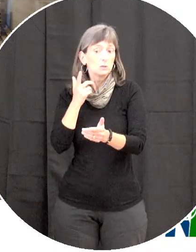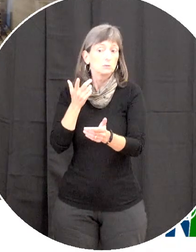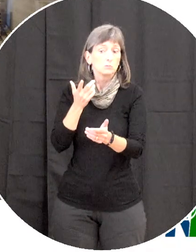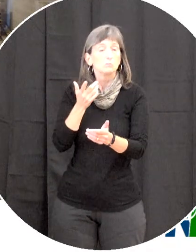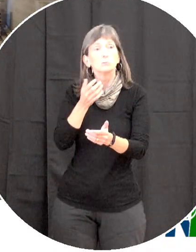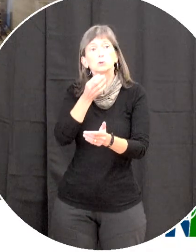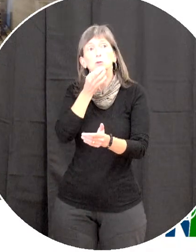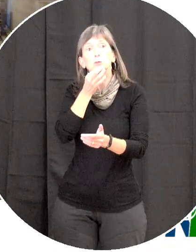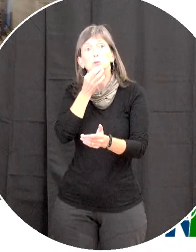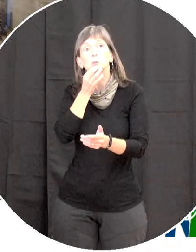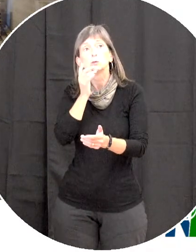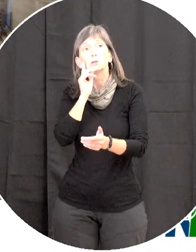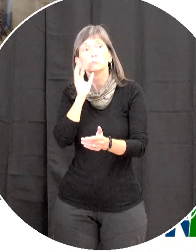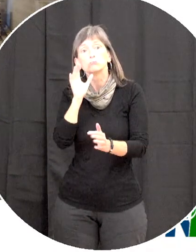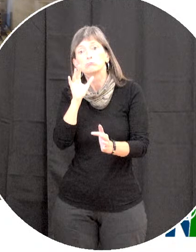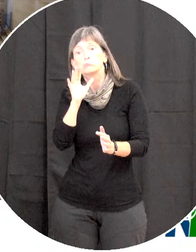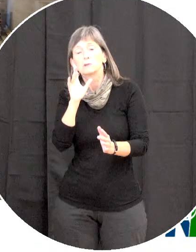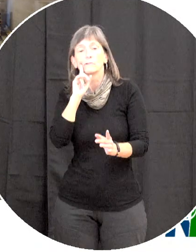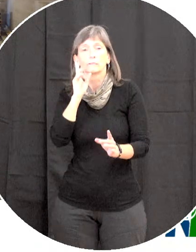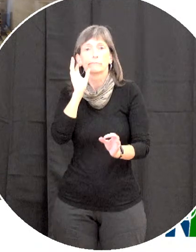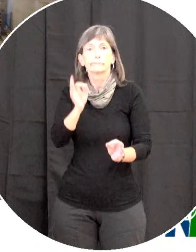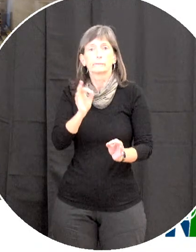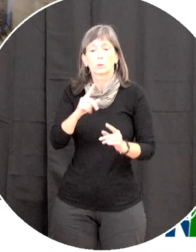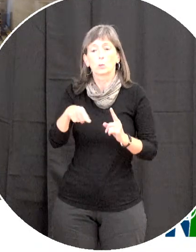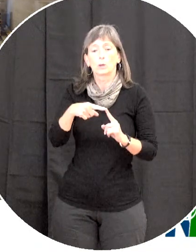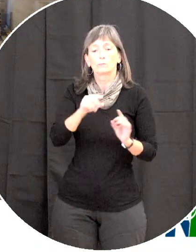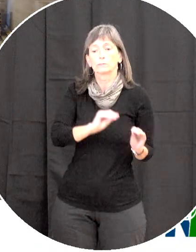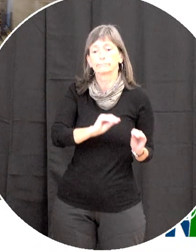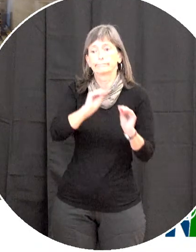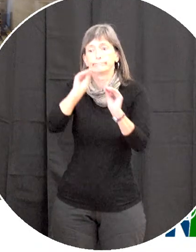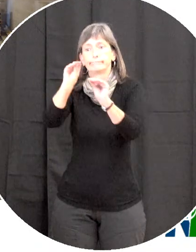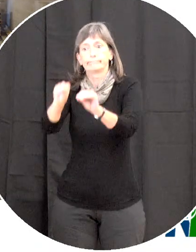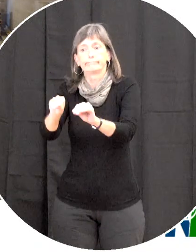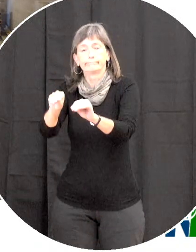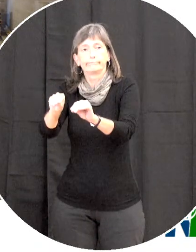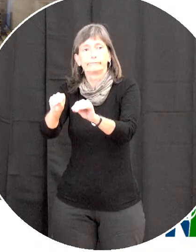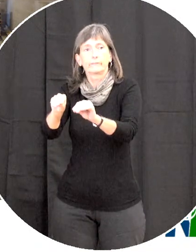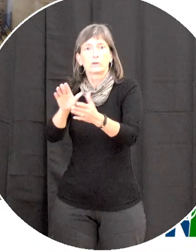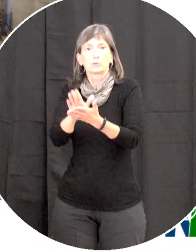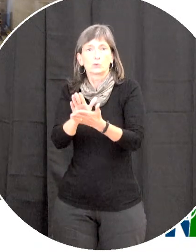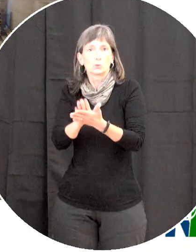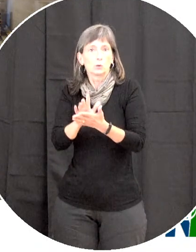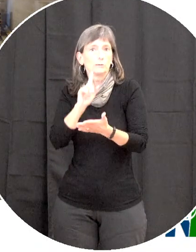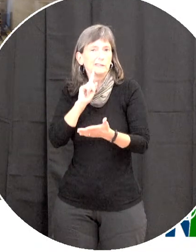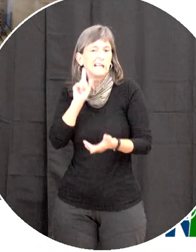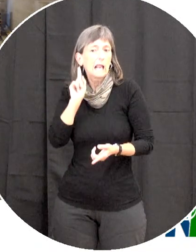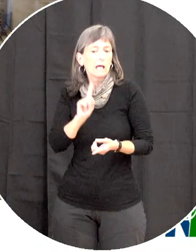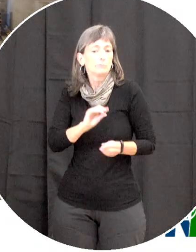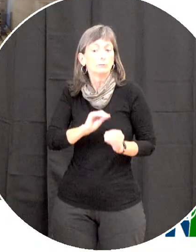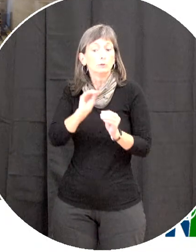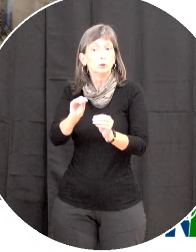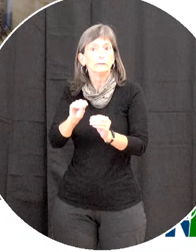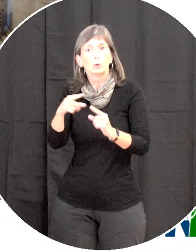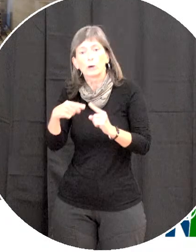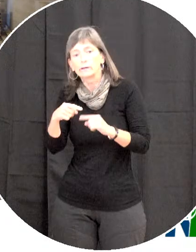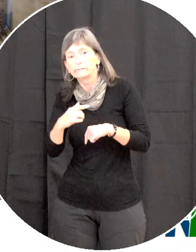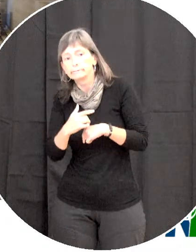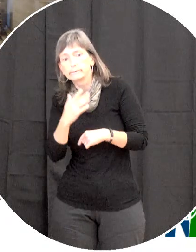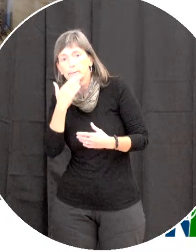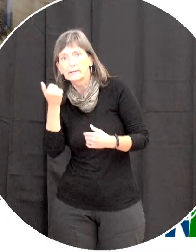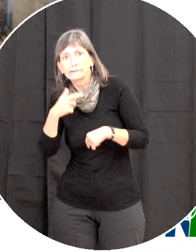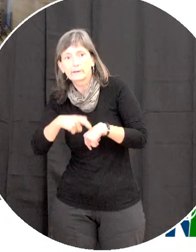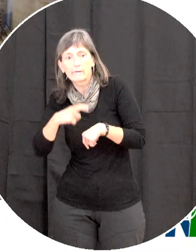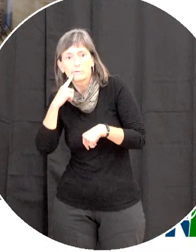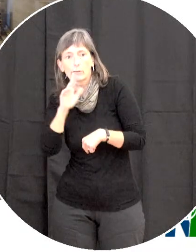time in which to execute a movement that causes the least disruption to the school community. So again, on track to be